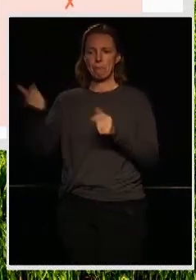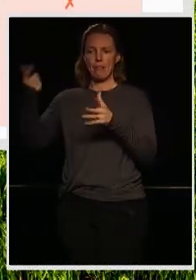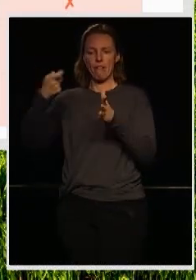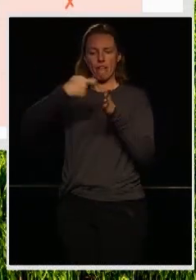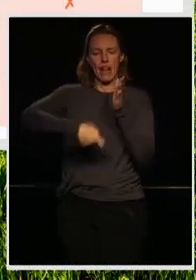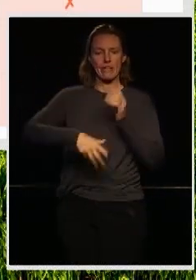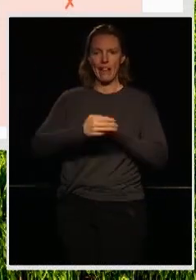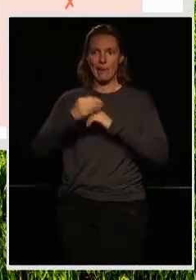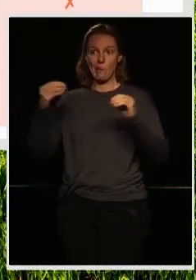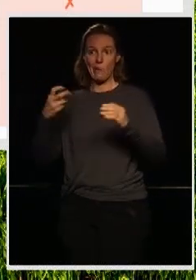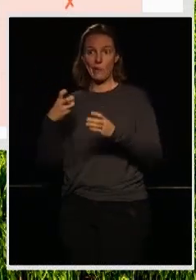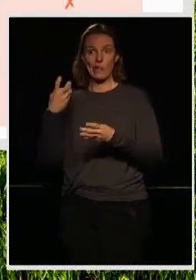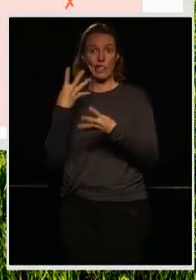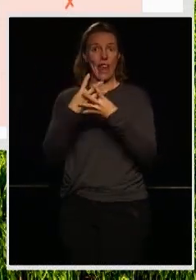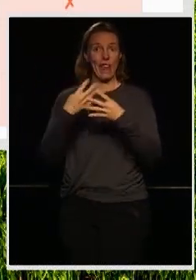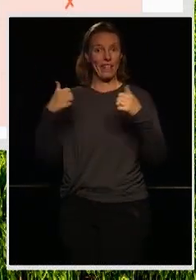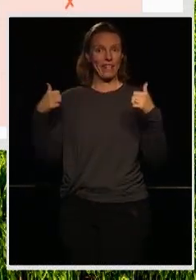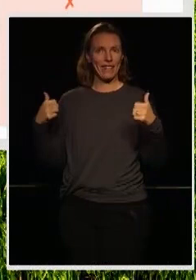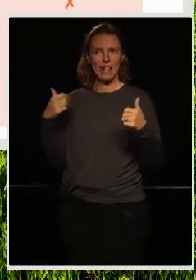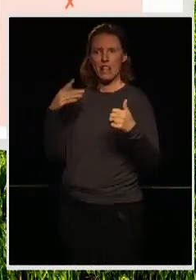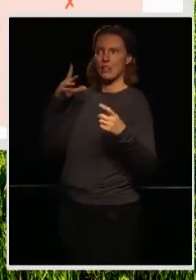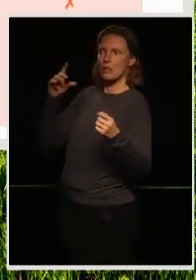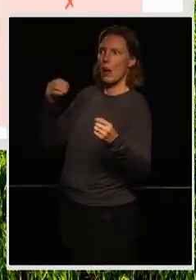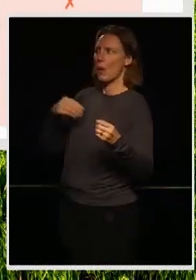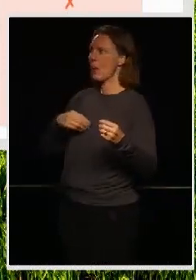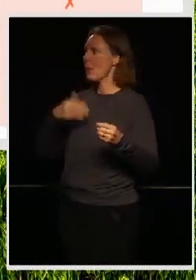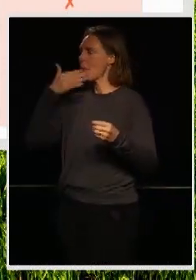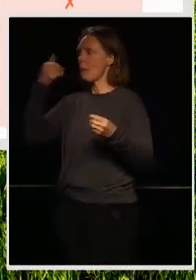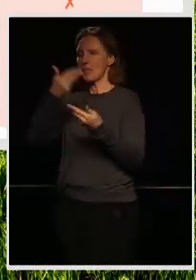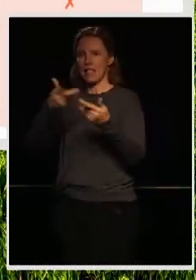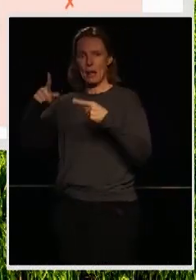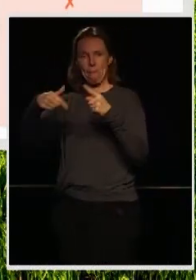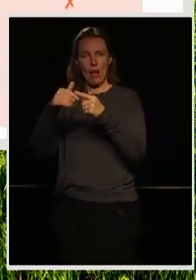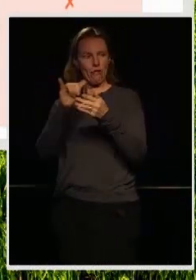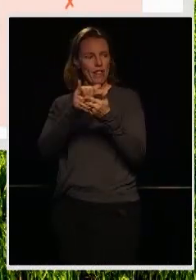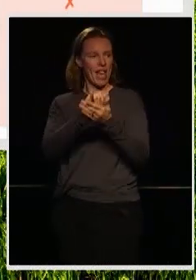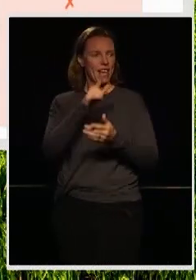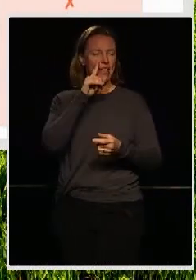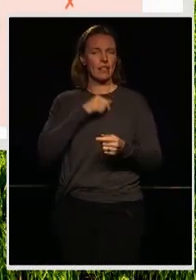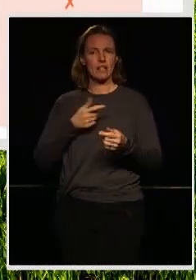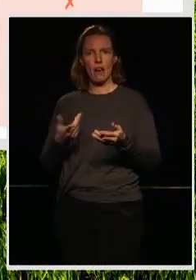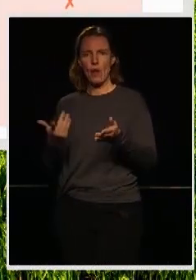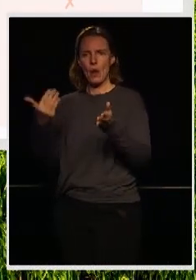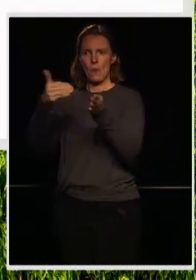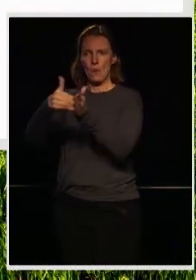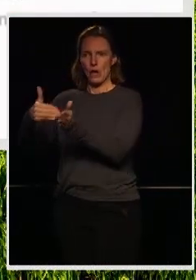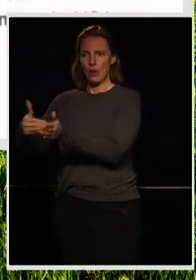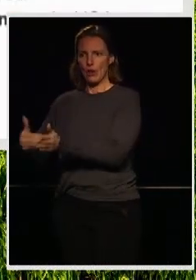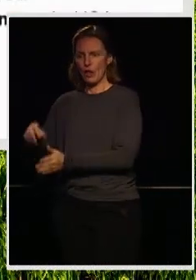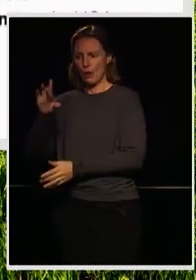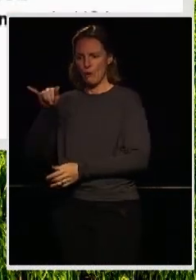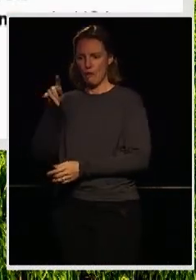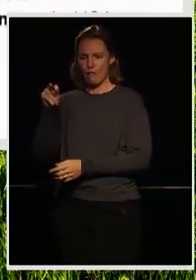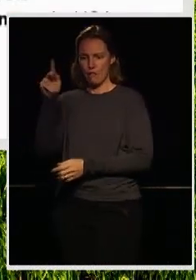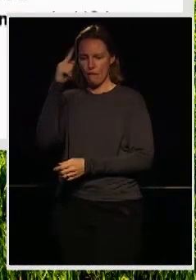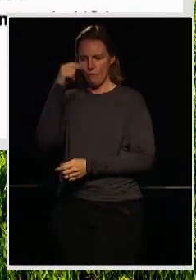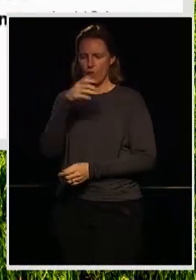have to face imprisonment. And the best thing about it is it provides recurring revenue for the